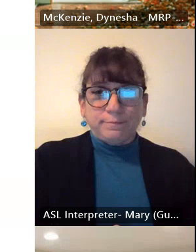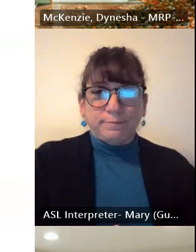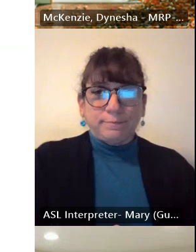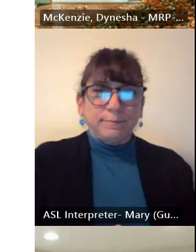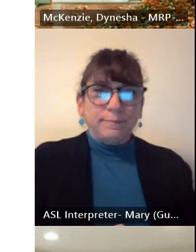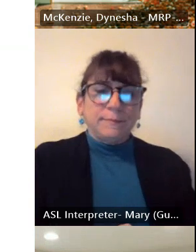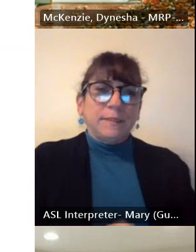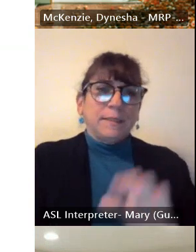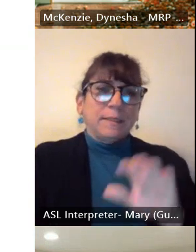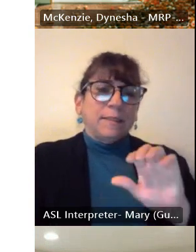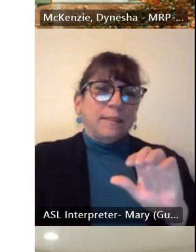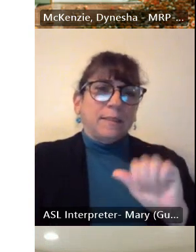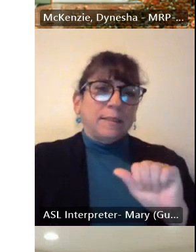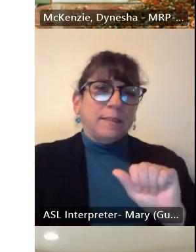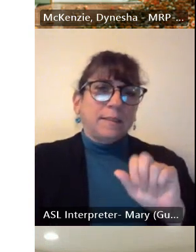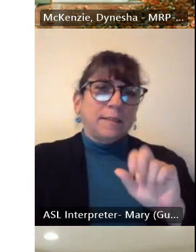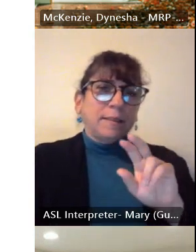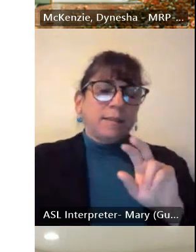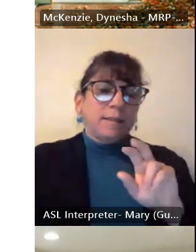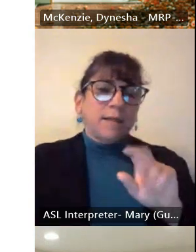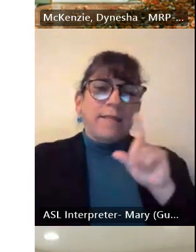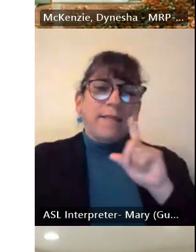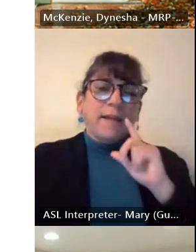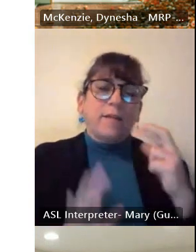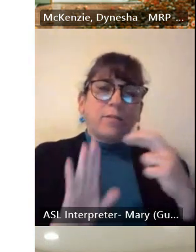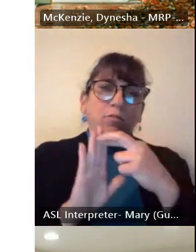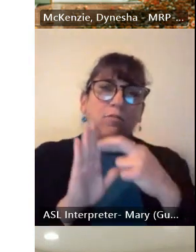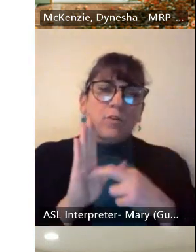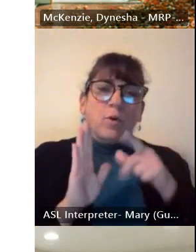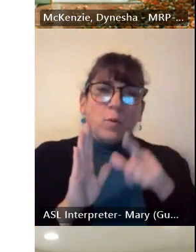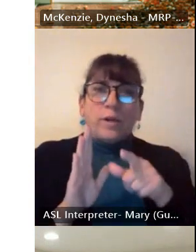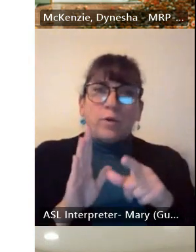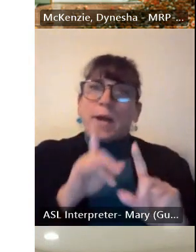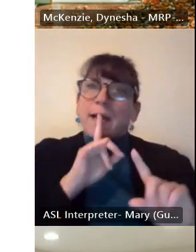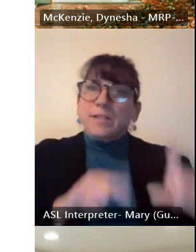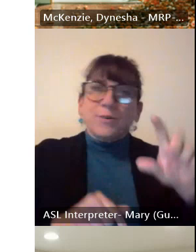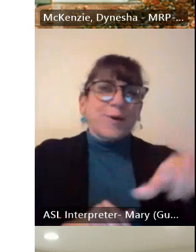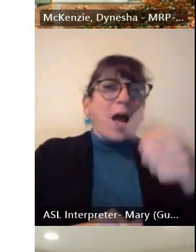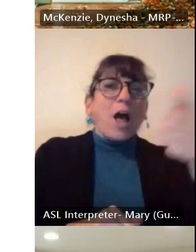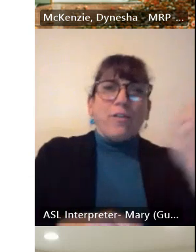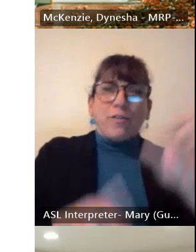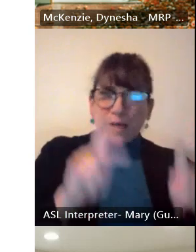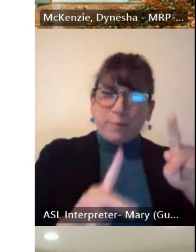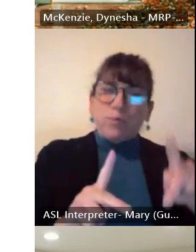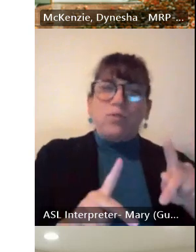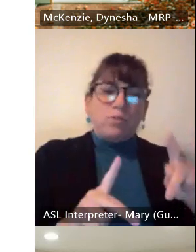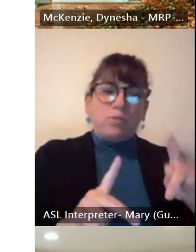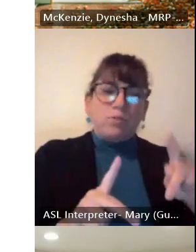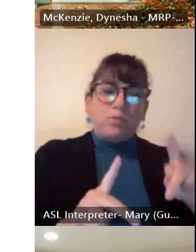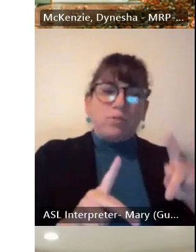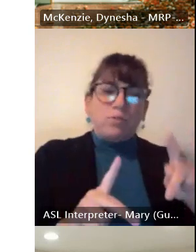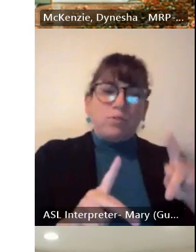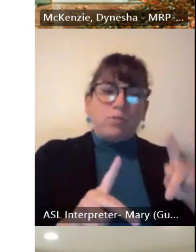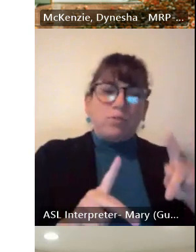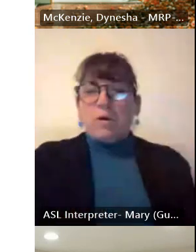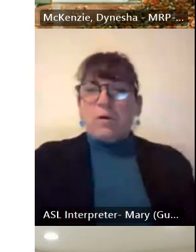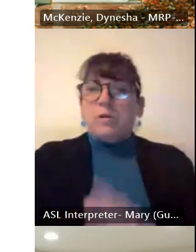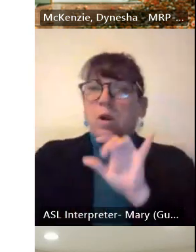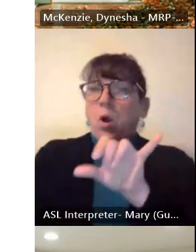Angie or Bukasa, I think the rules are once you take your shot, then the other people get to take a shot. Oh,